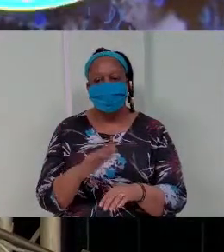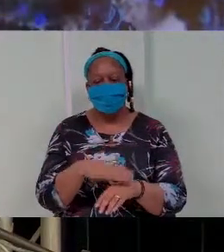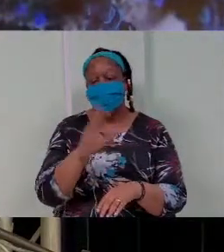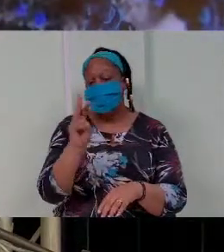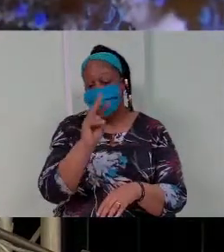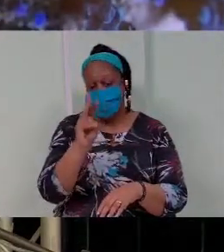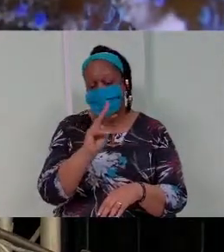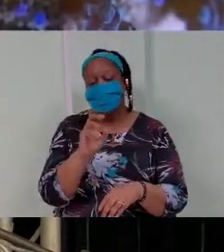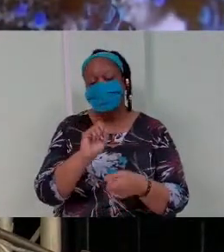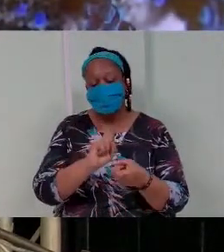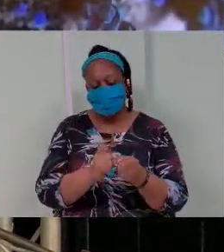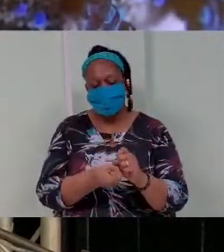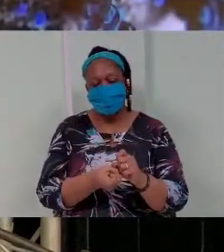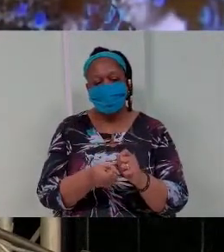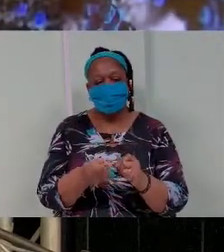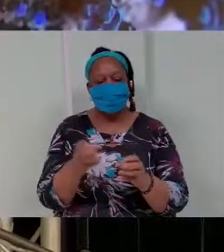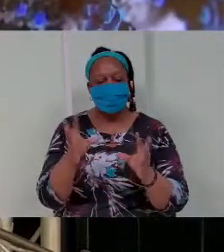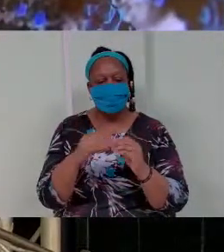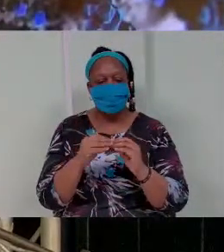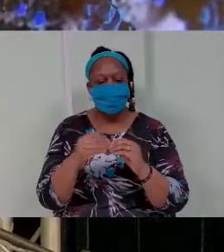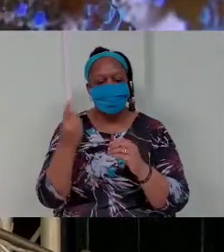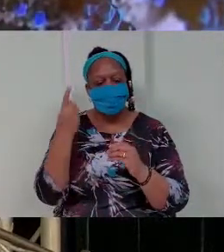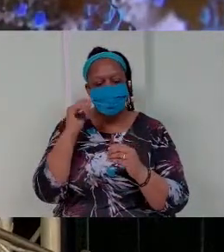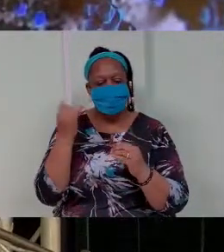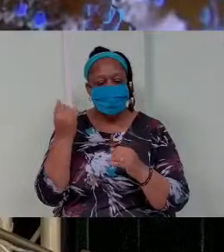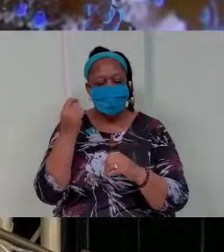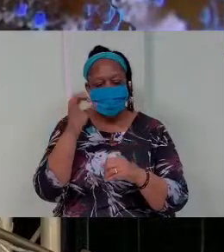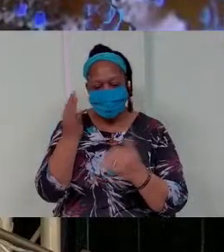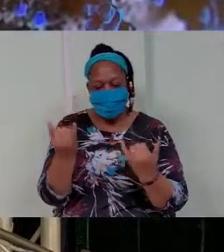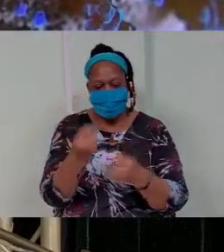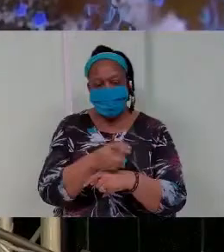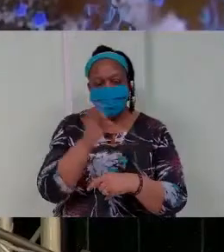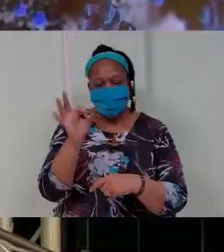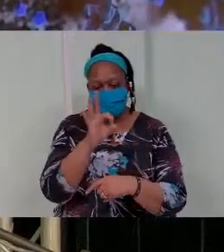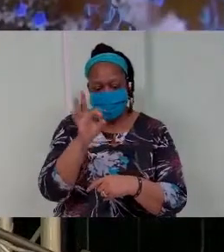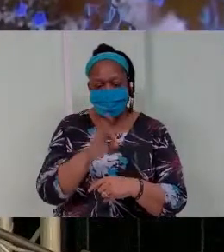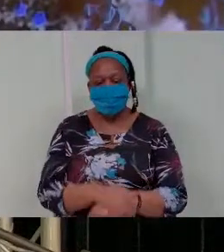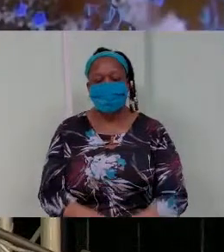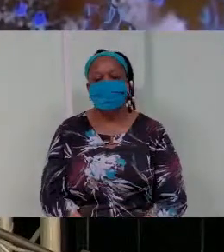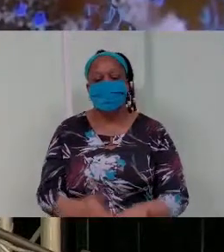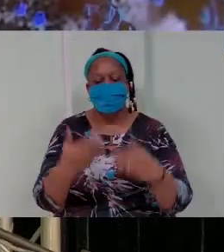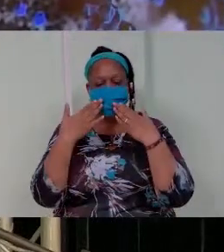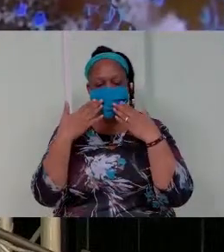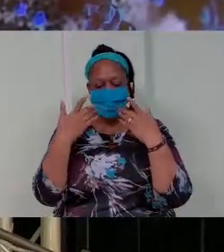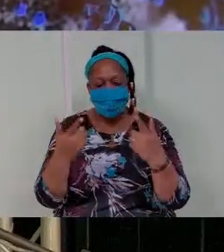historic site, the Black Rocks site. So thank you very much, and we look